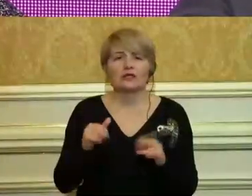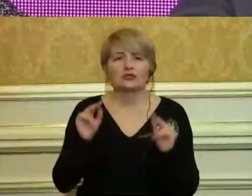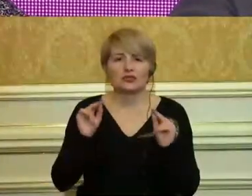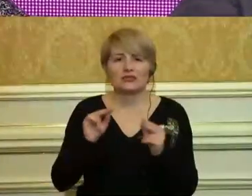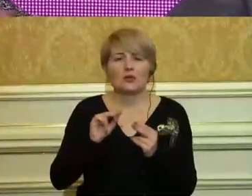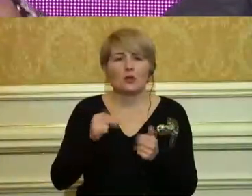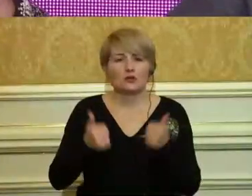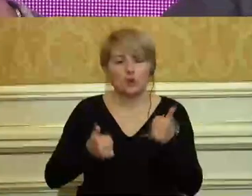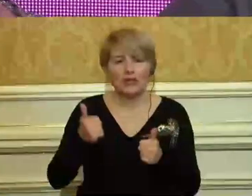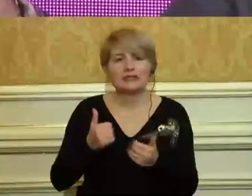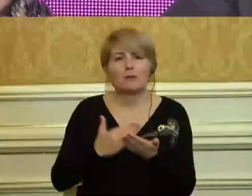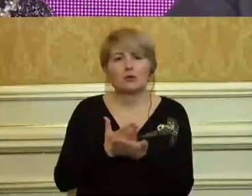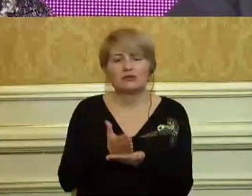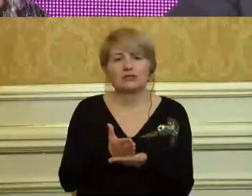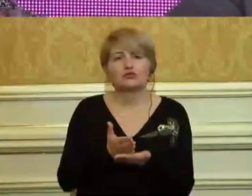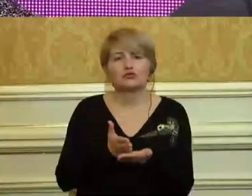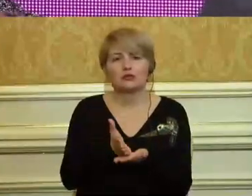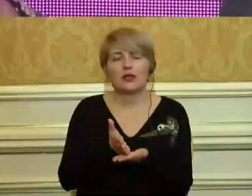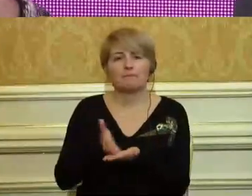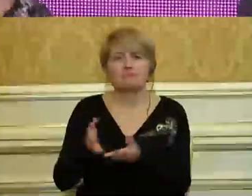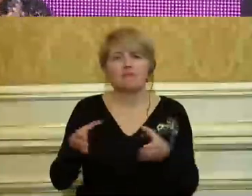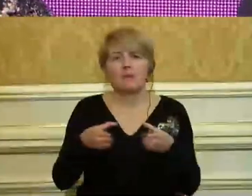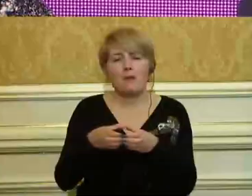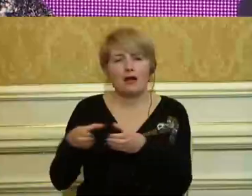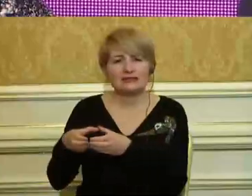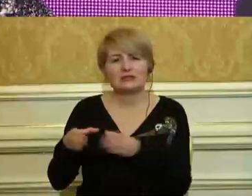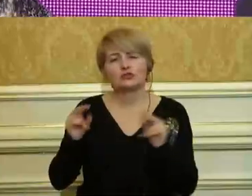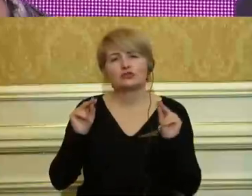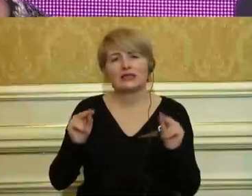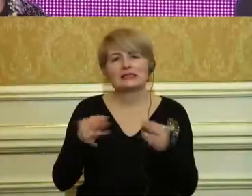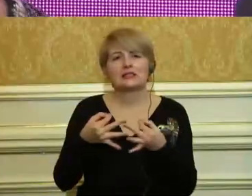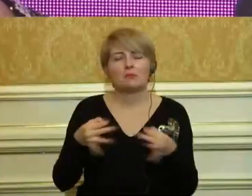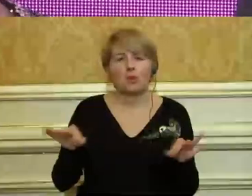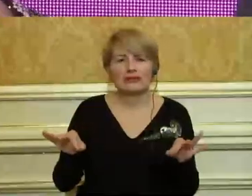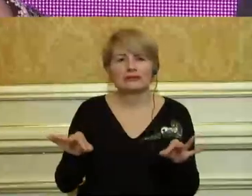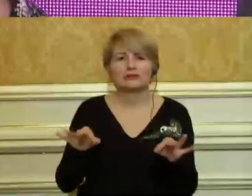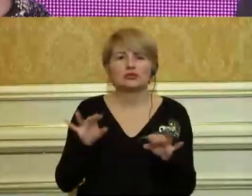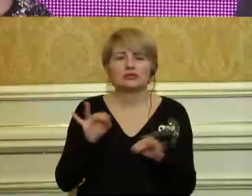Political parties, fair, democratic, and based on